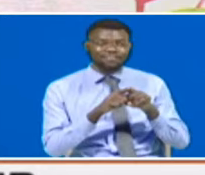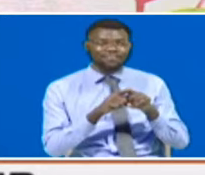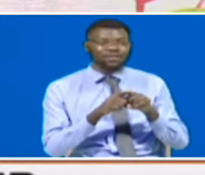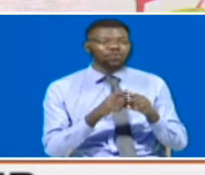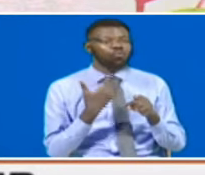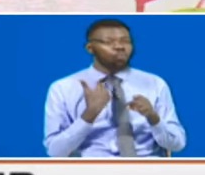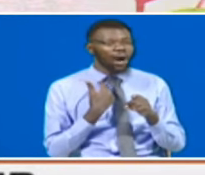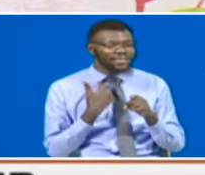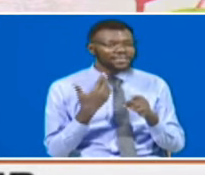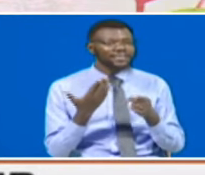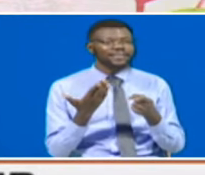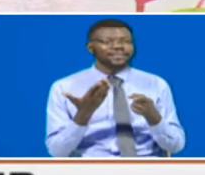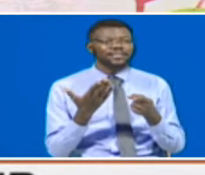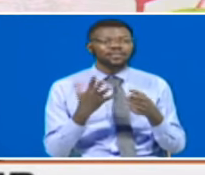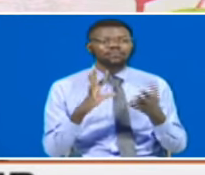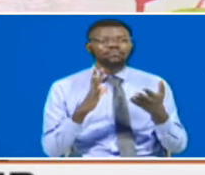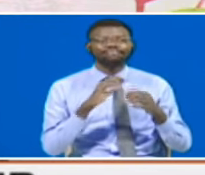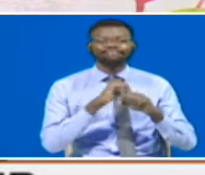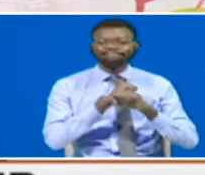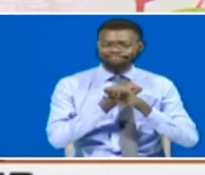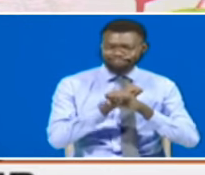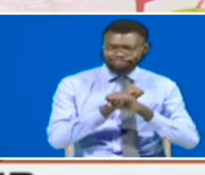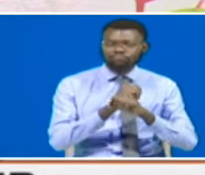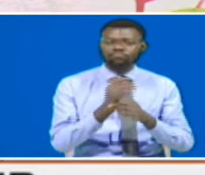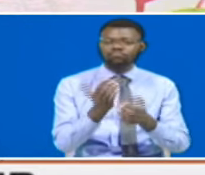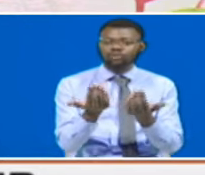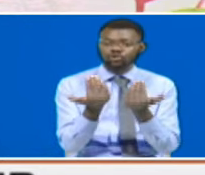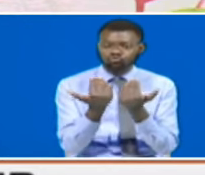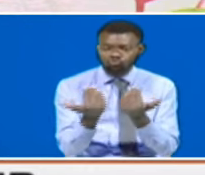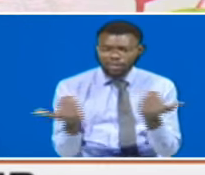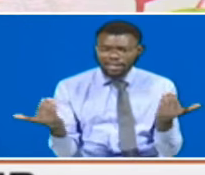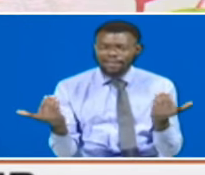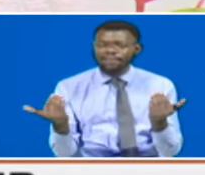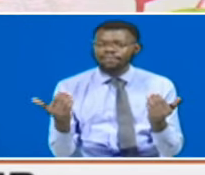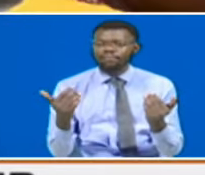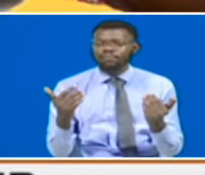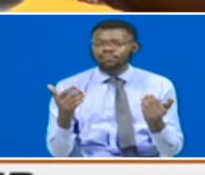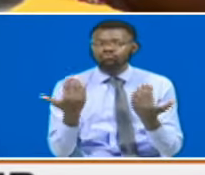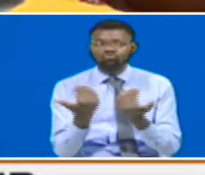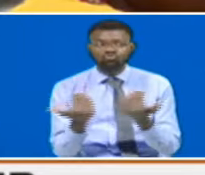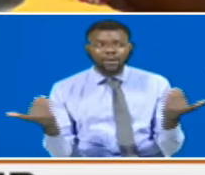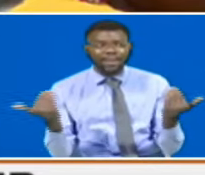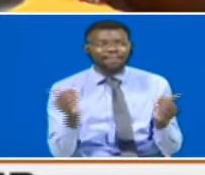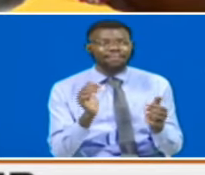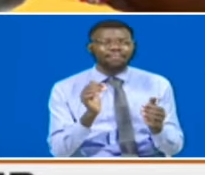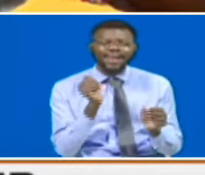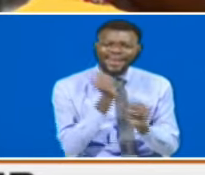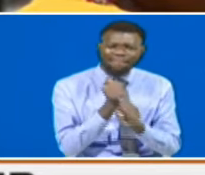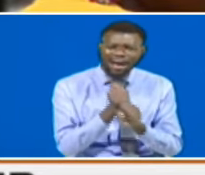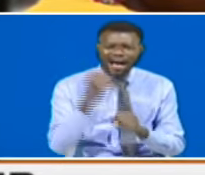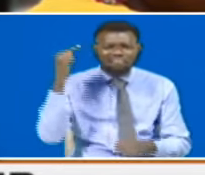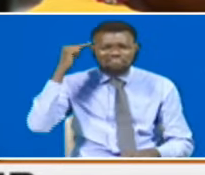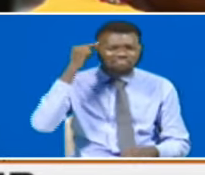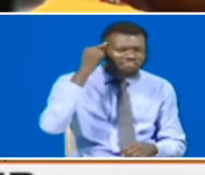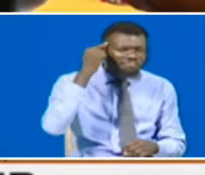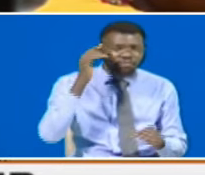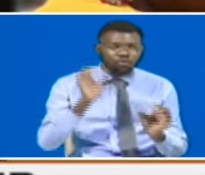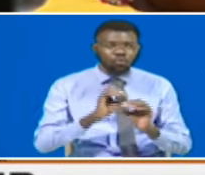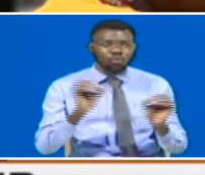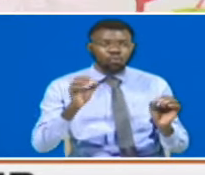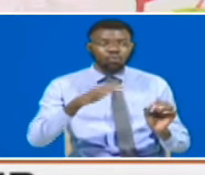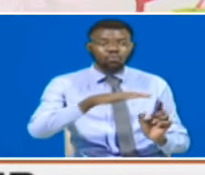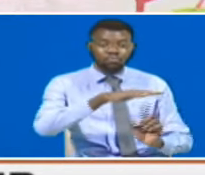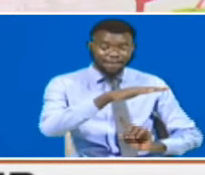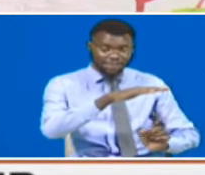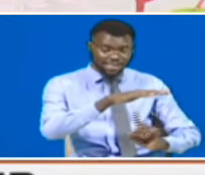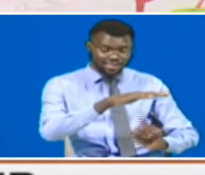withdrawing and preventing their children from child labor. As a ministry responsible for prevention and